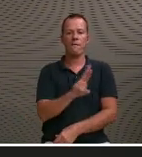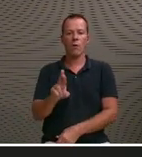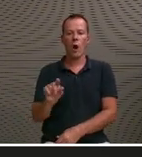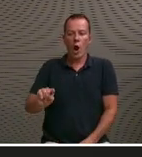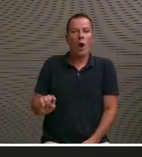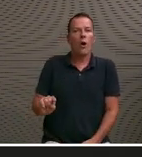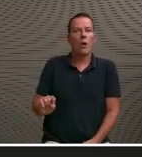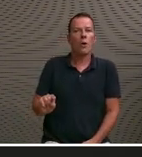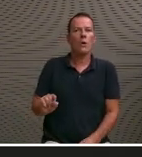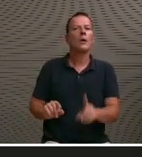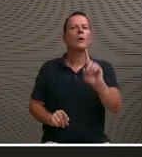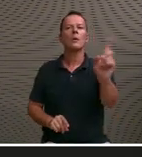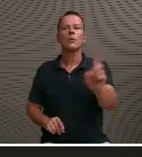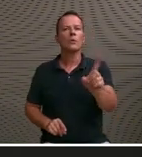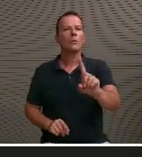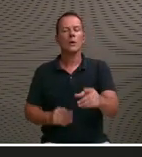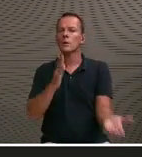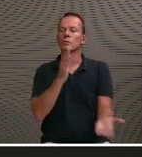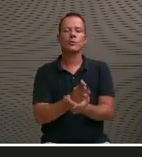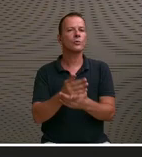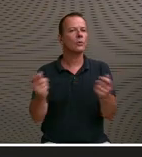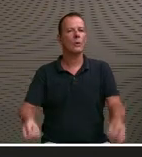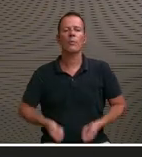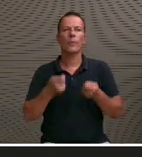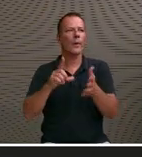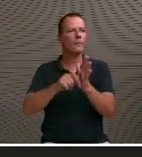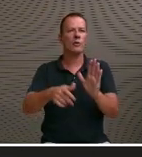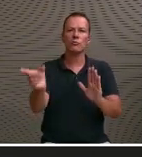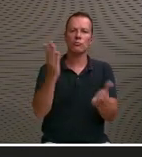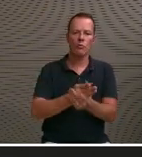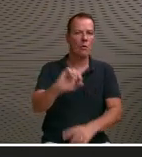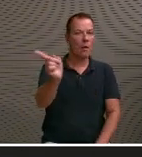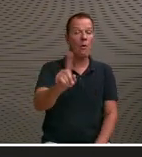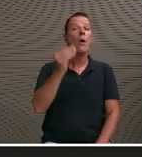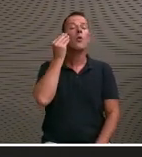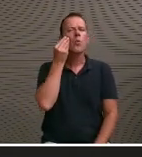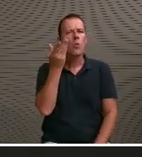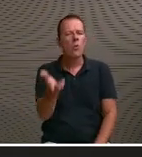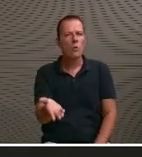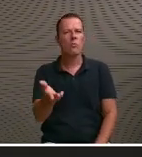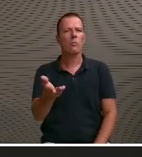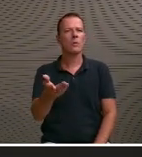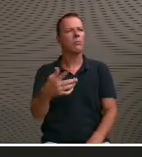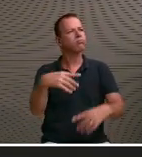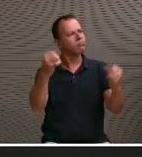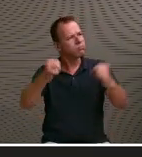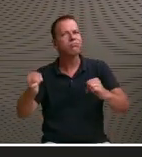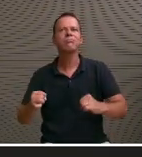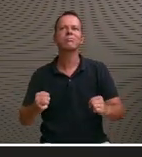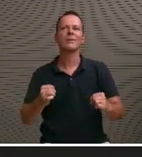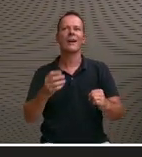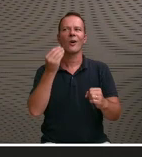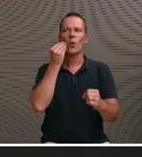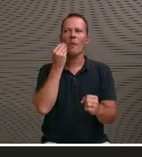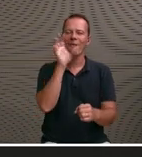project financing routes enabled by your forward order book, but also how you can have a really granular understanding of the rapidly multiplying set